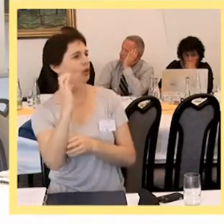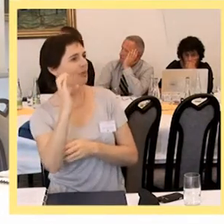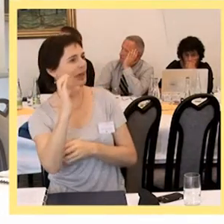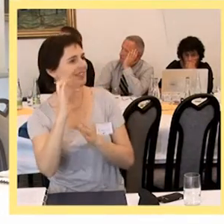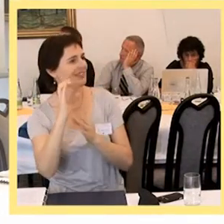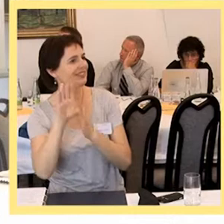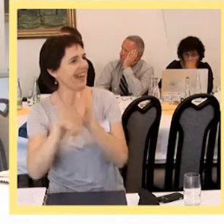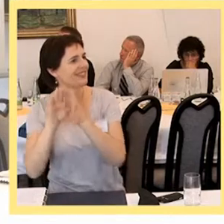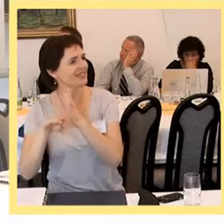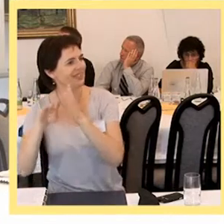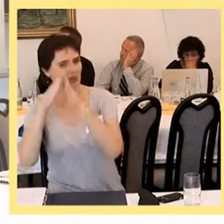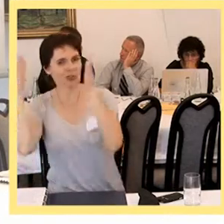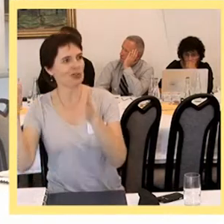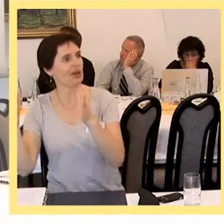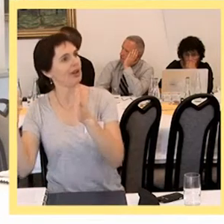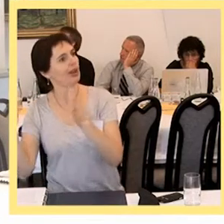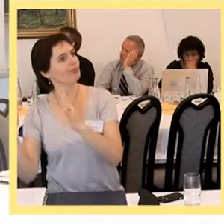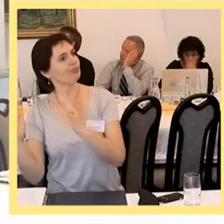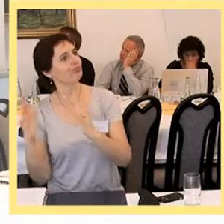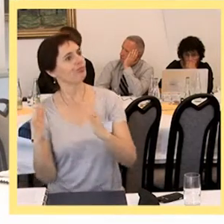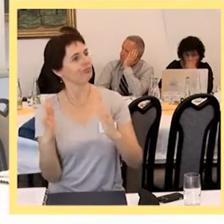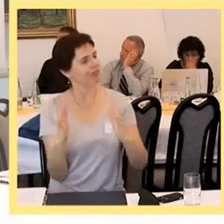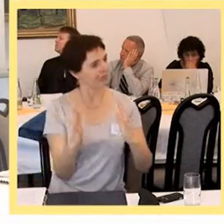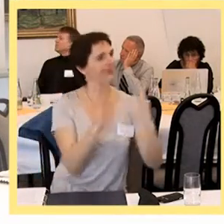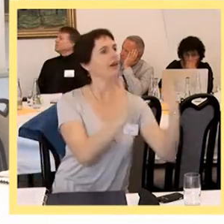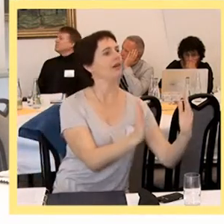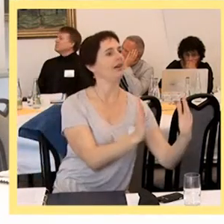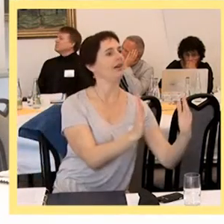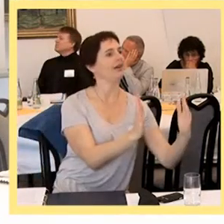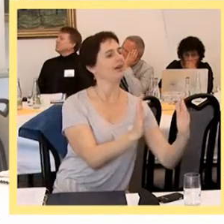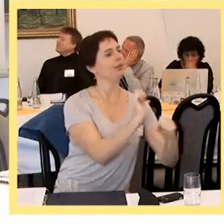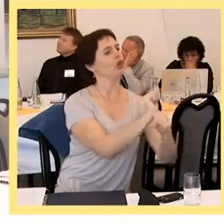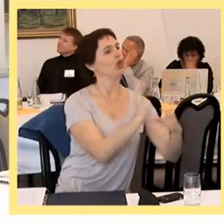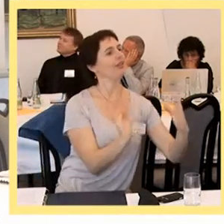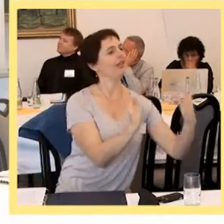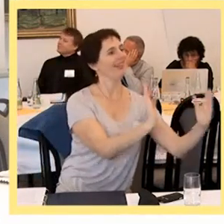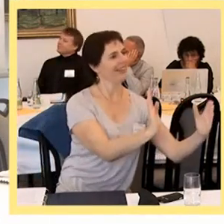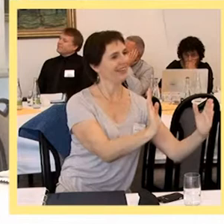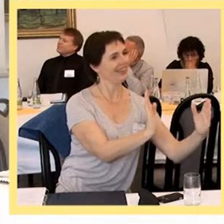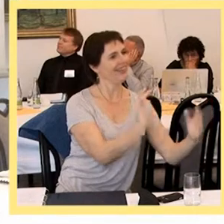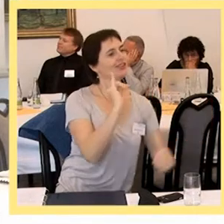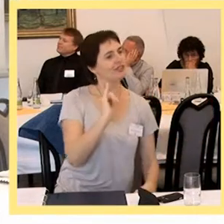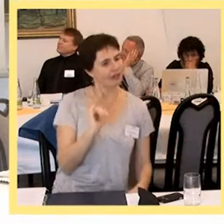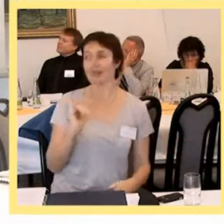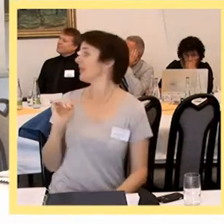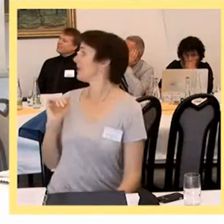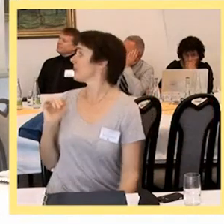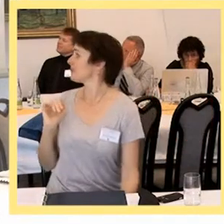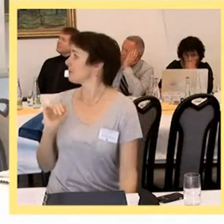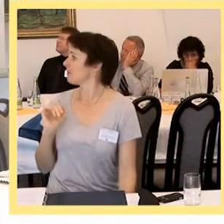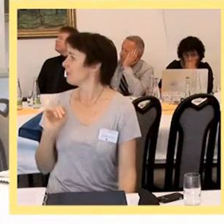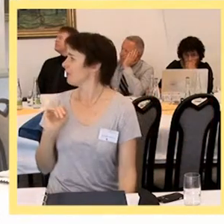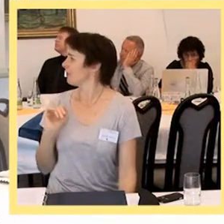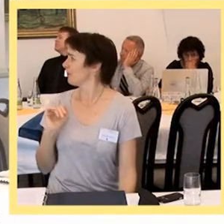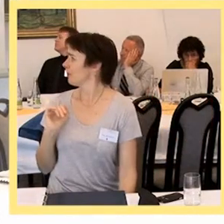was a significant setup there, of which we pre-scripted a certain amount at the beginning of the exercise